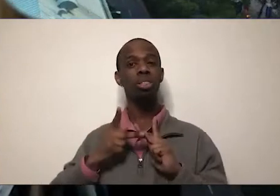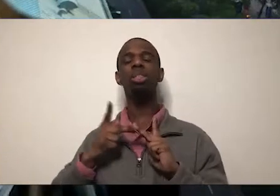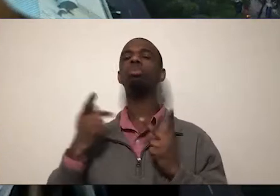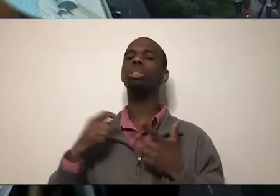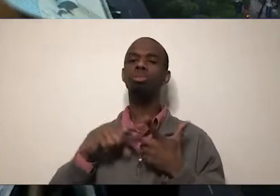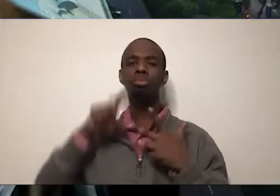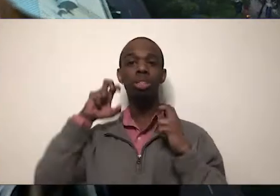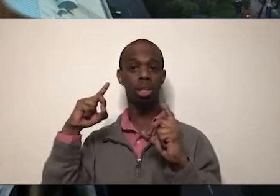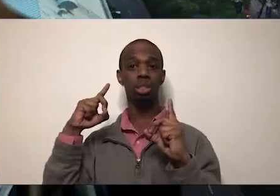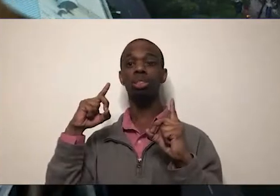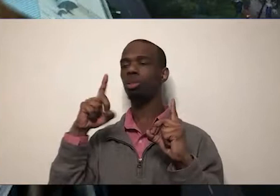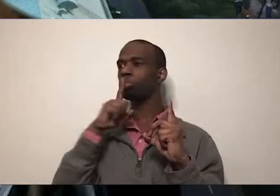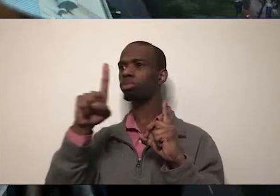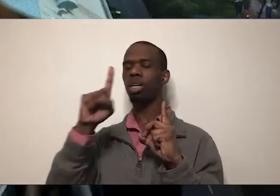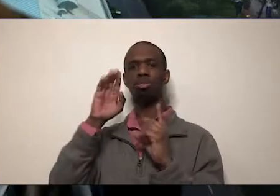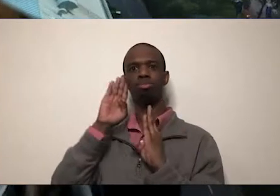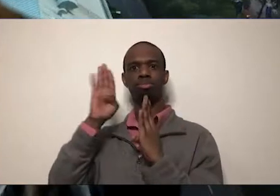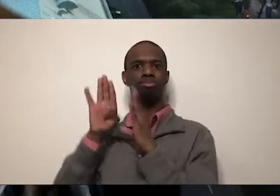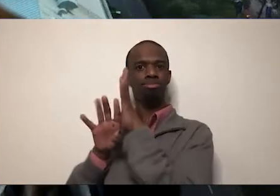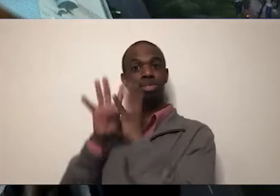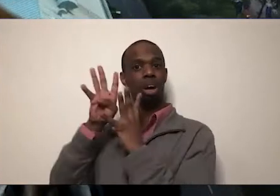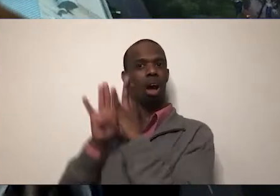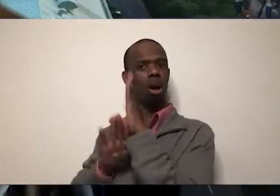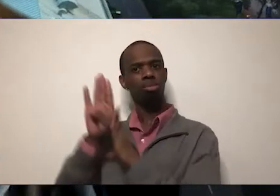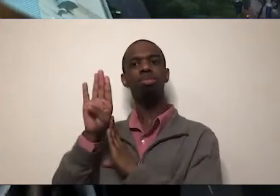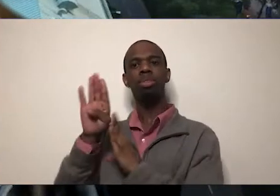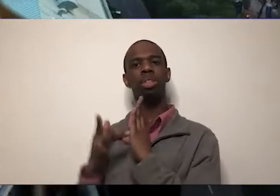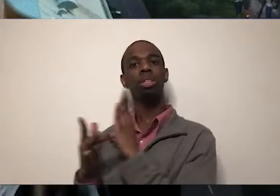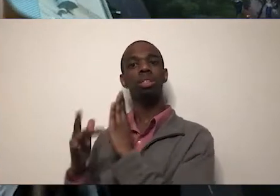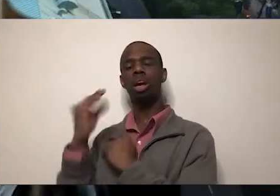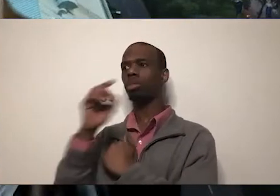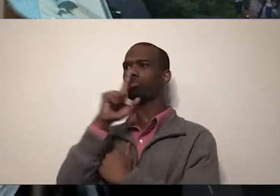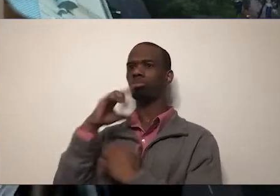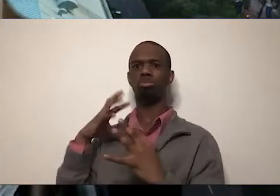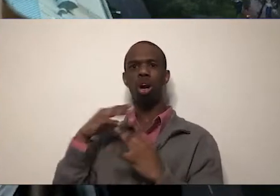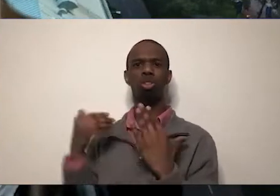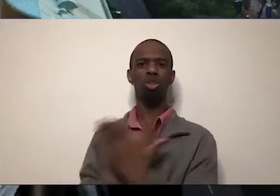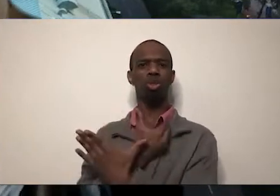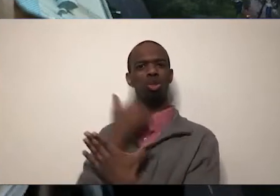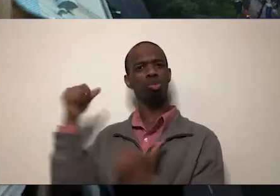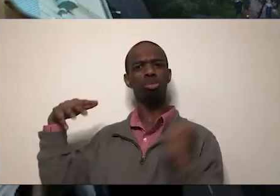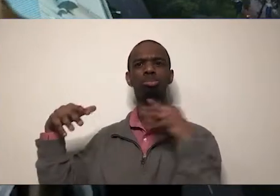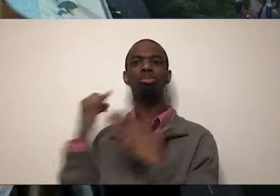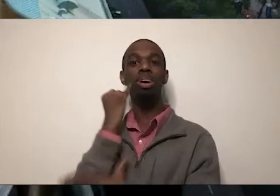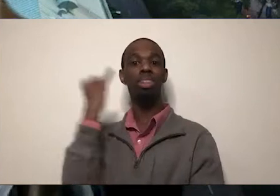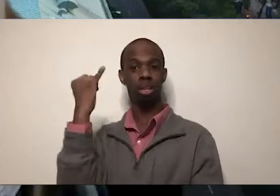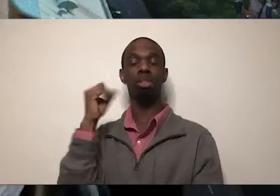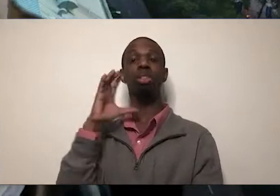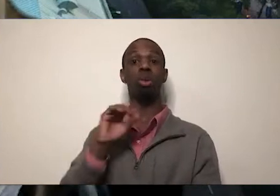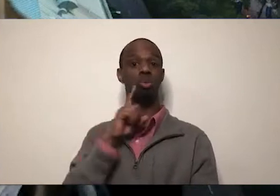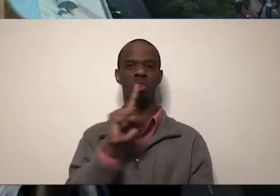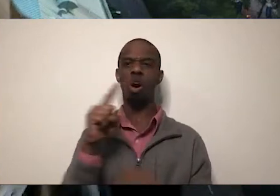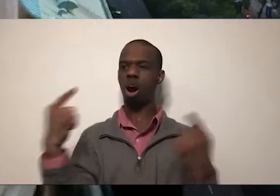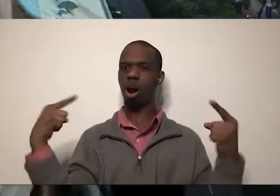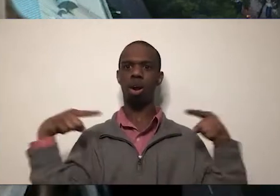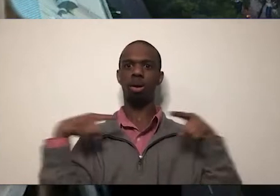great example of the power of interdisciplinary collaborations, which is one of the core tenets of the school and something that you'll see on display tonight with